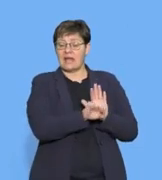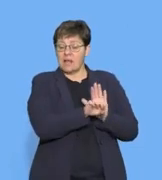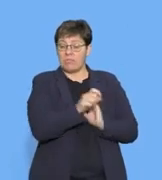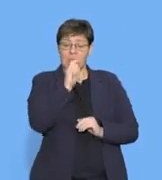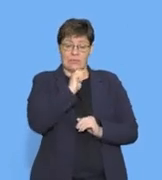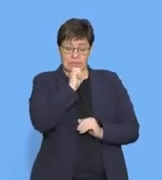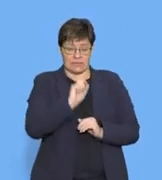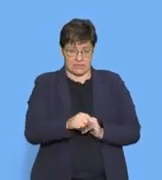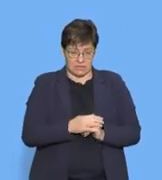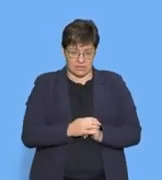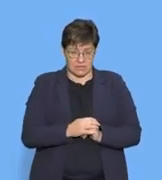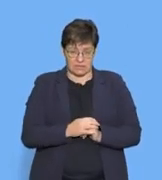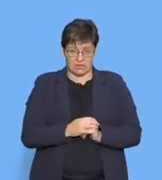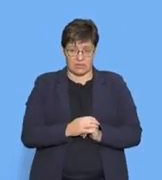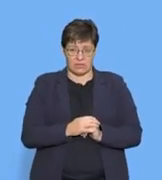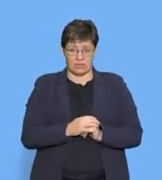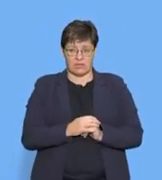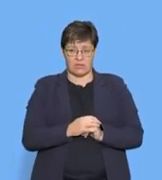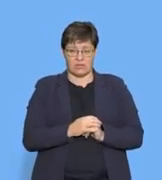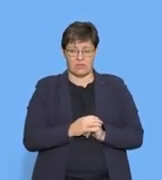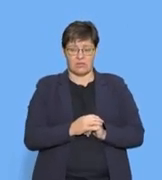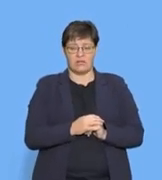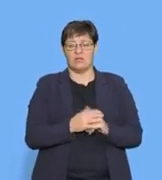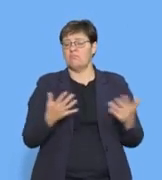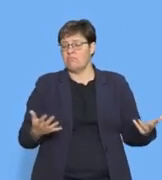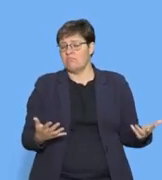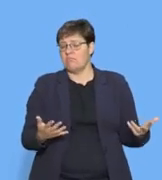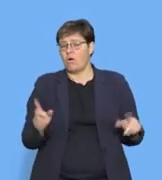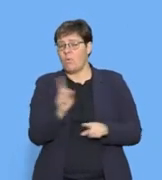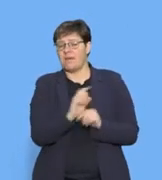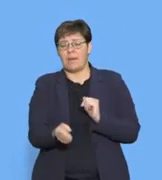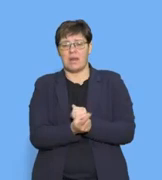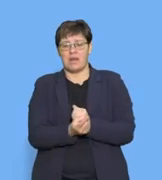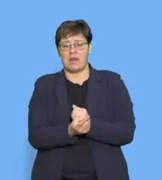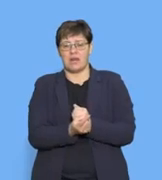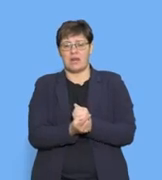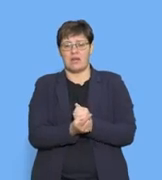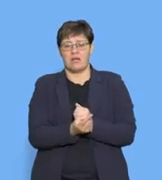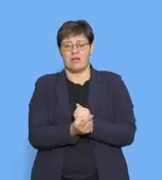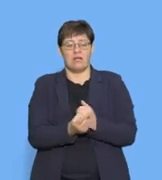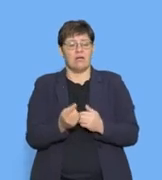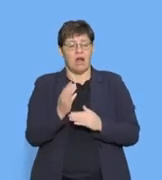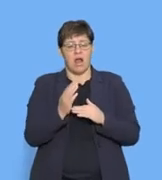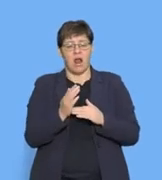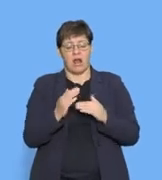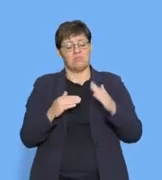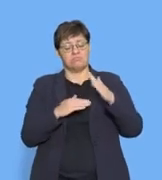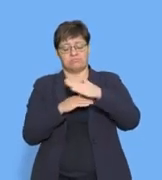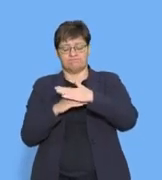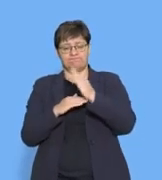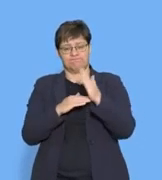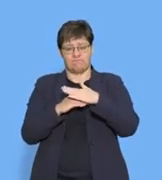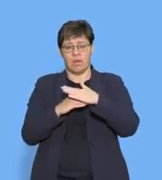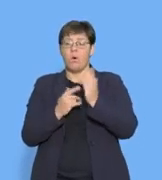notice carefully, the example that we've used now is an acute angle triangle. What happens if the triangle